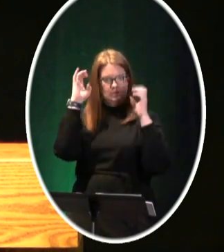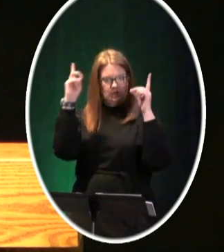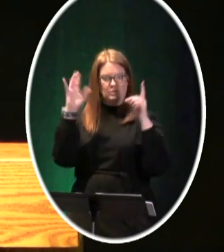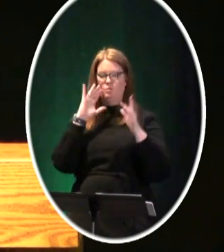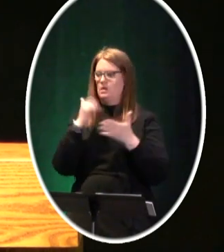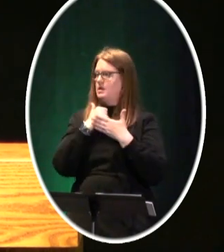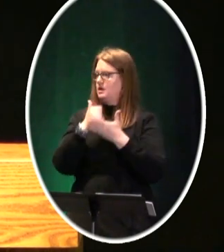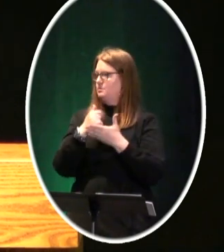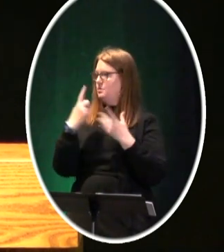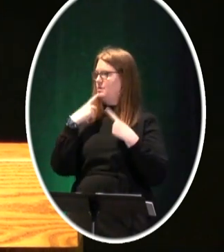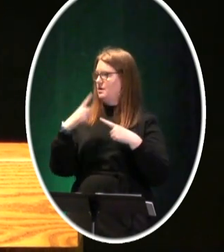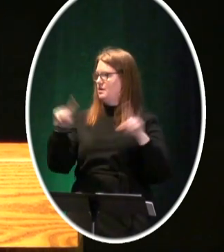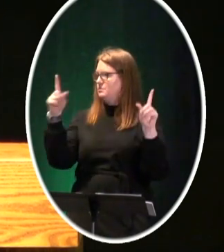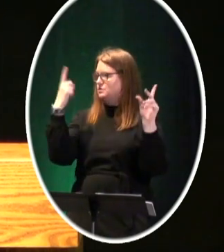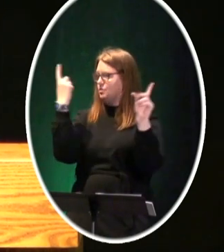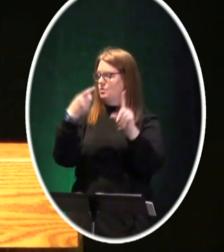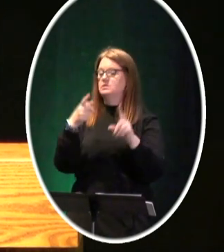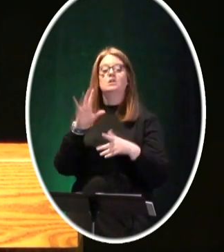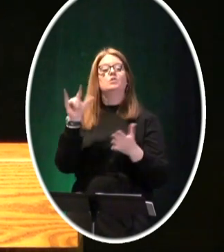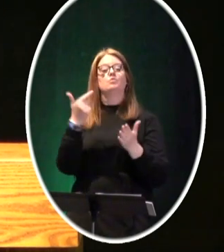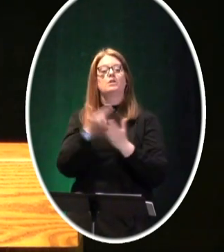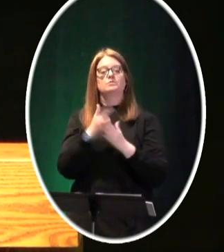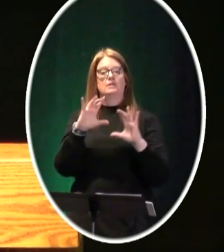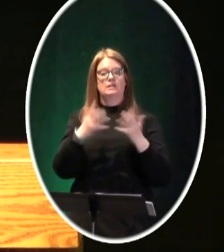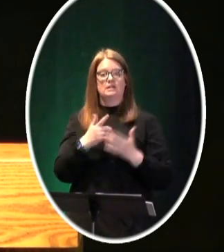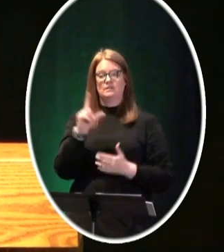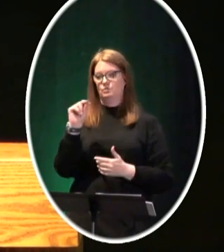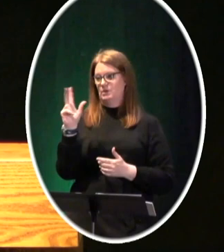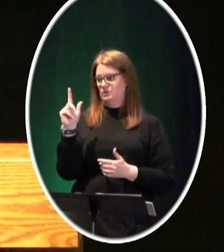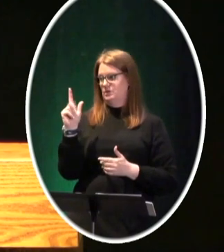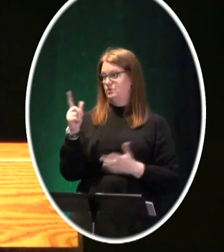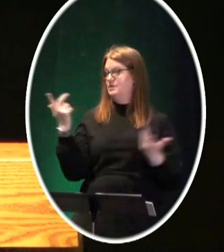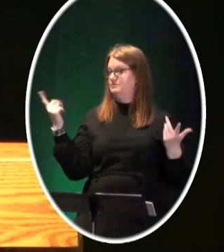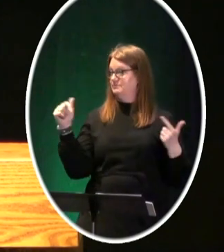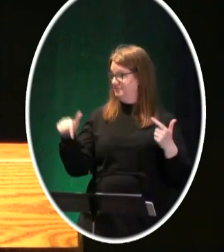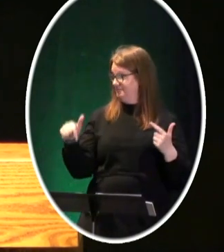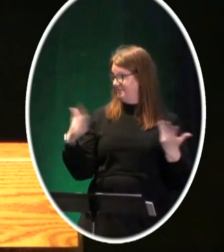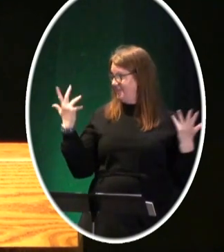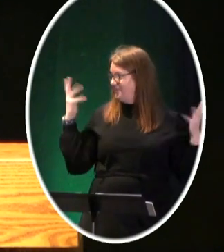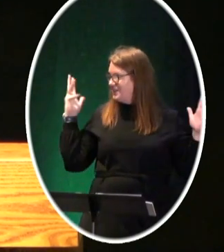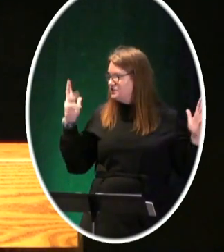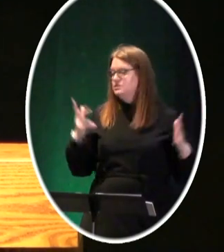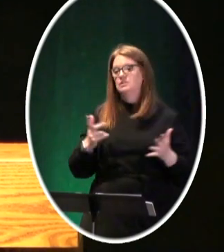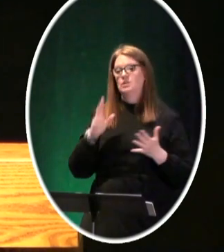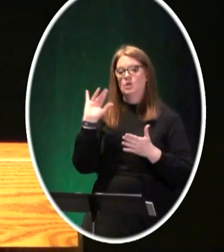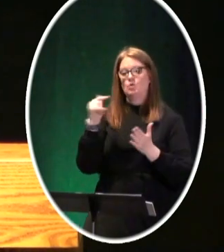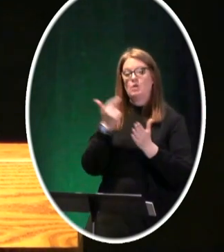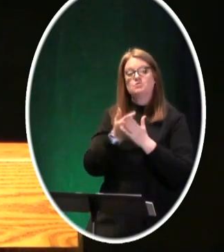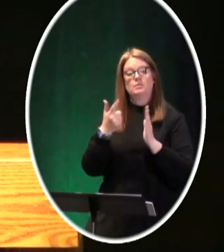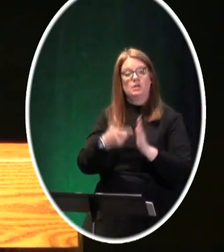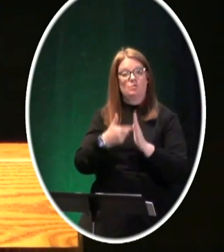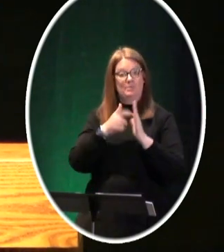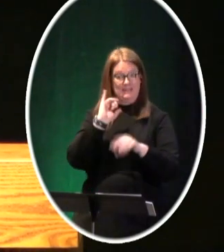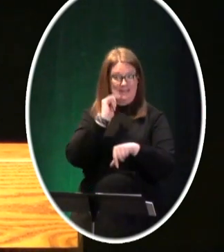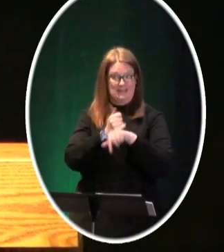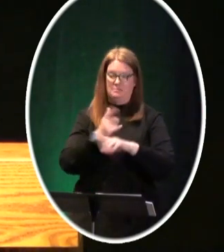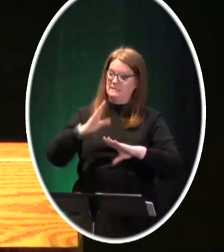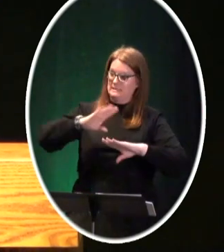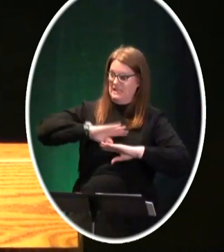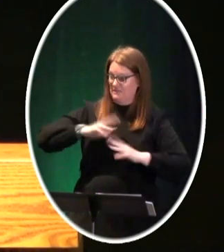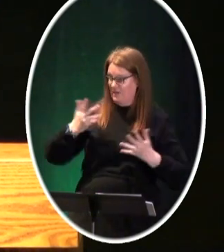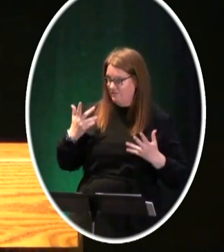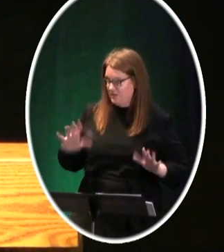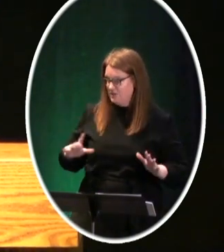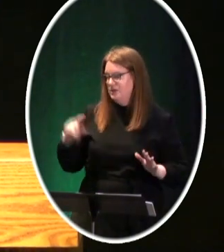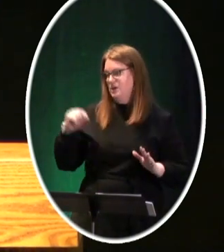goals. Graduating class of 2023, this is it. You've satisfied the graduation requirements of your program and Bismarck